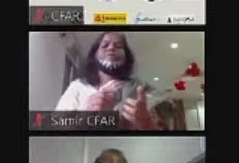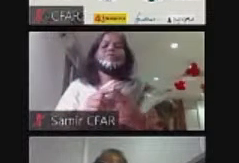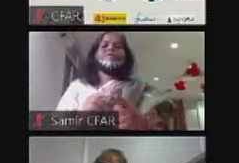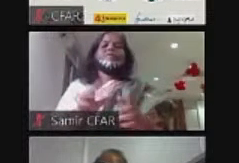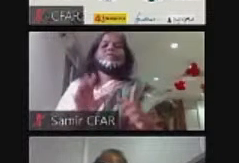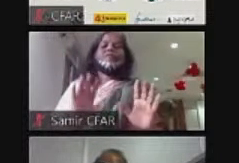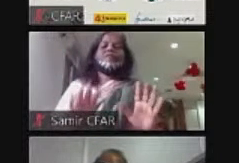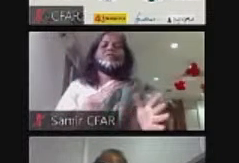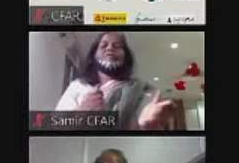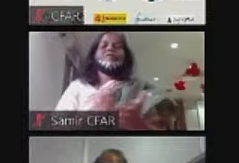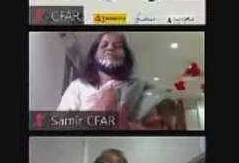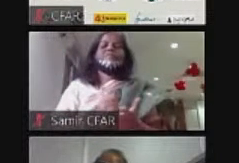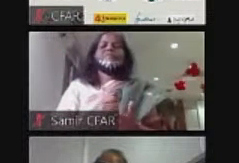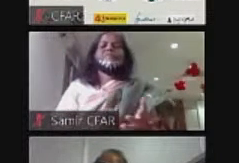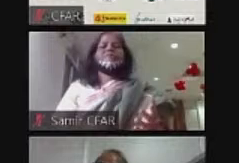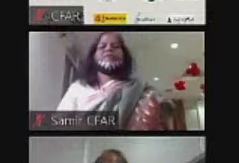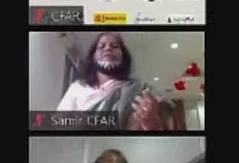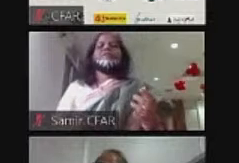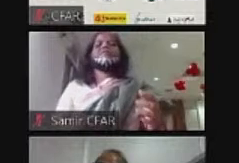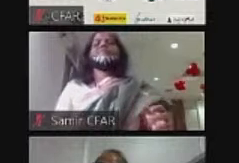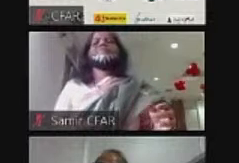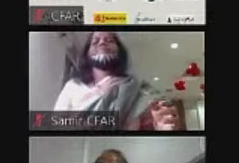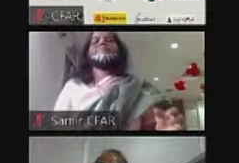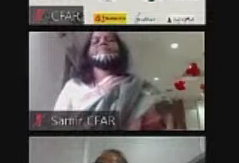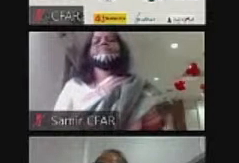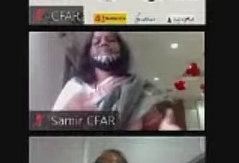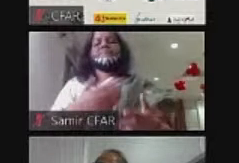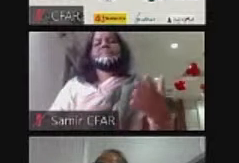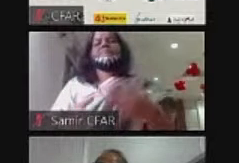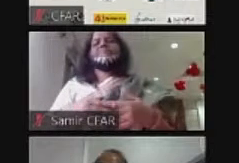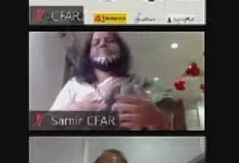recognized, and I'm happy that,